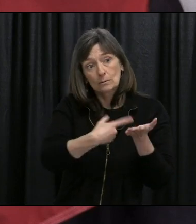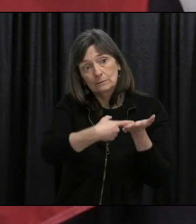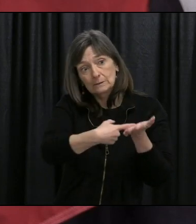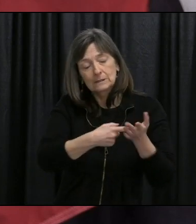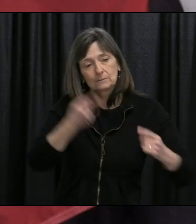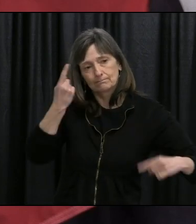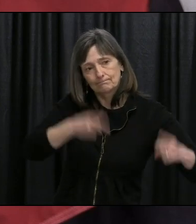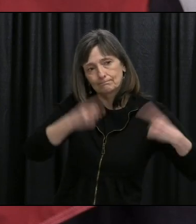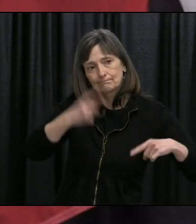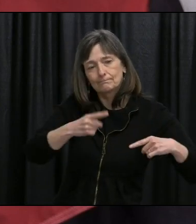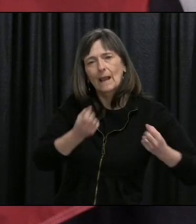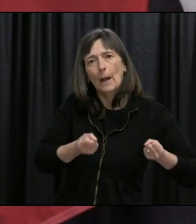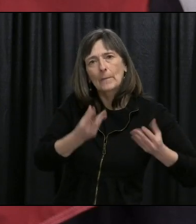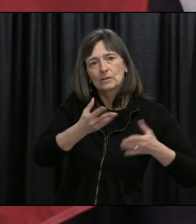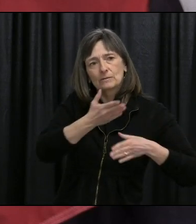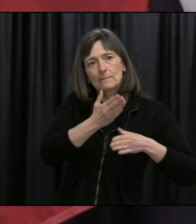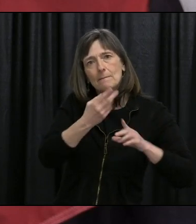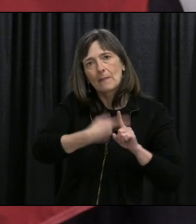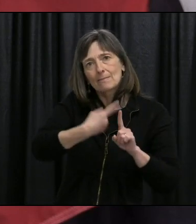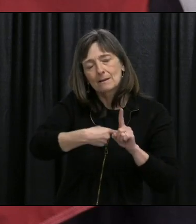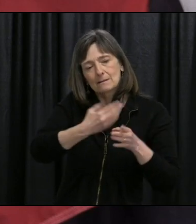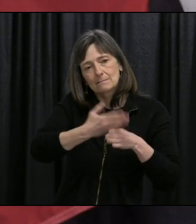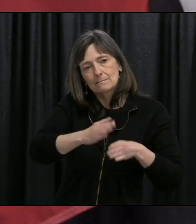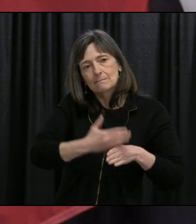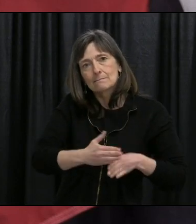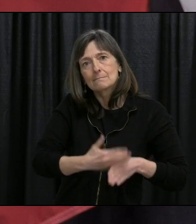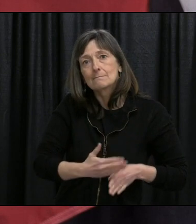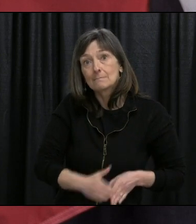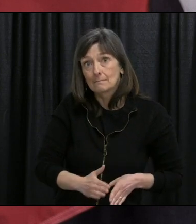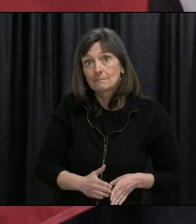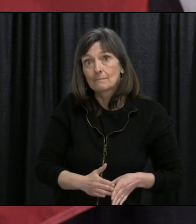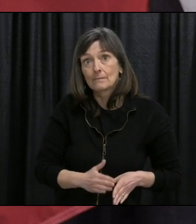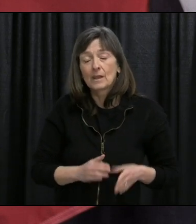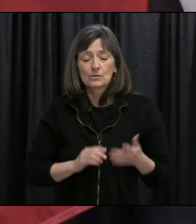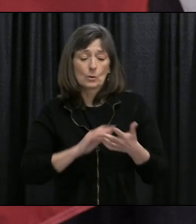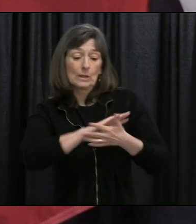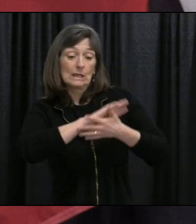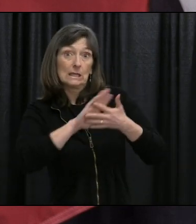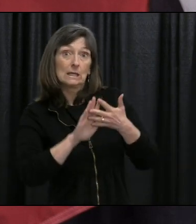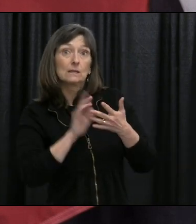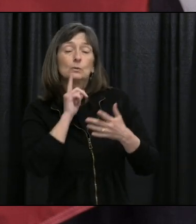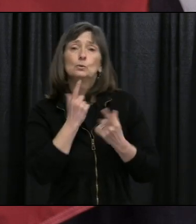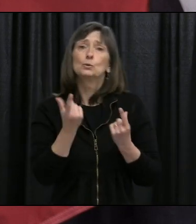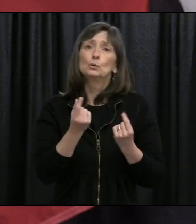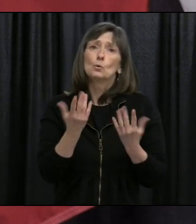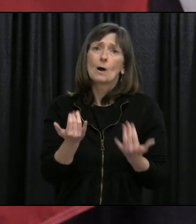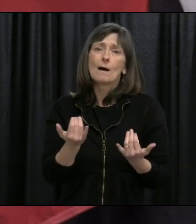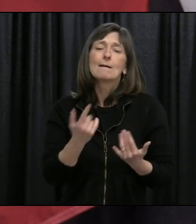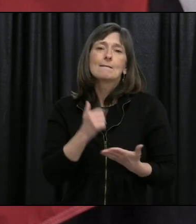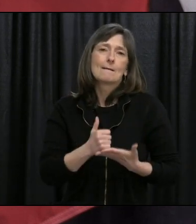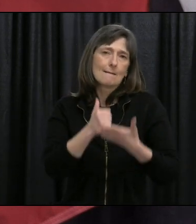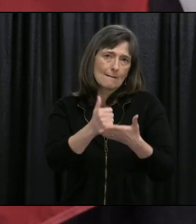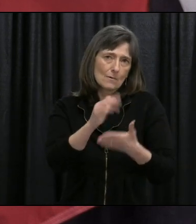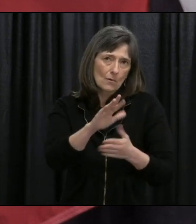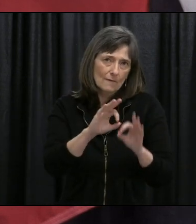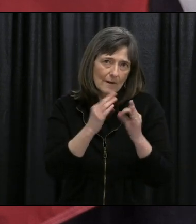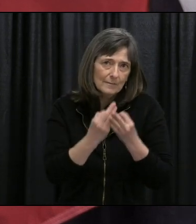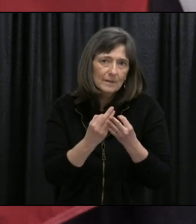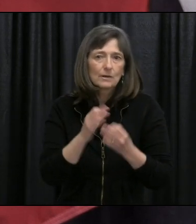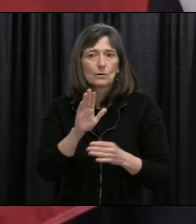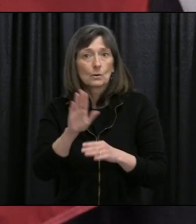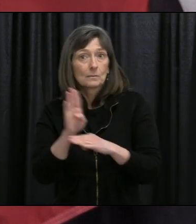help ease the steps and pressure that you and your family may be feeling as a result of this